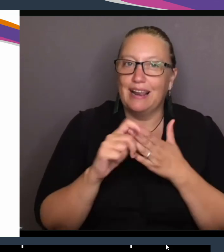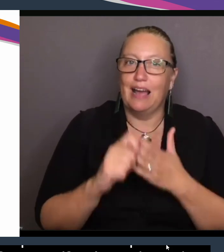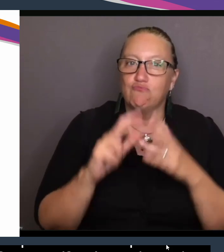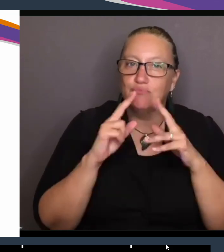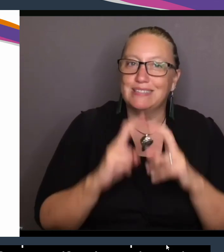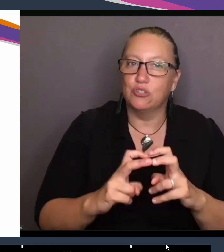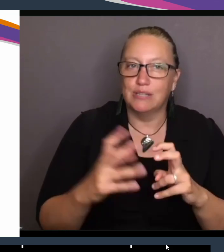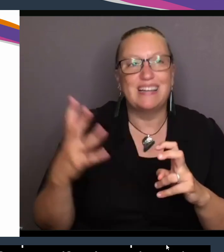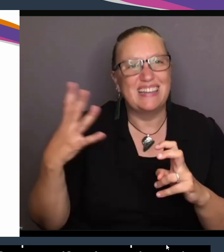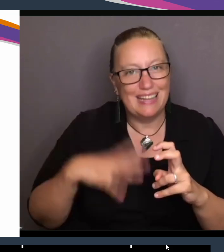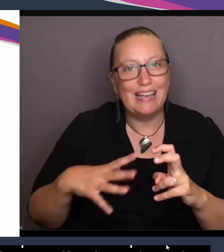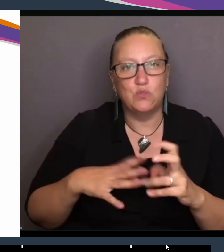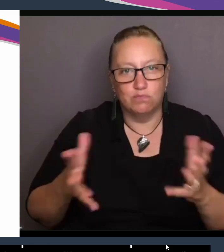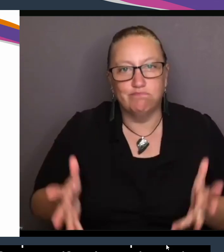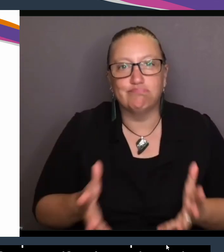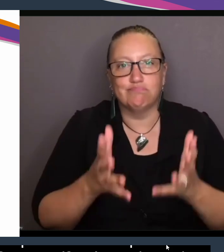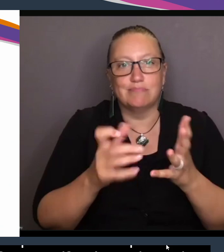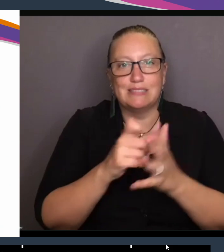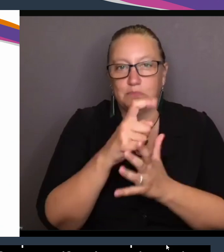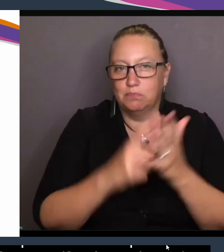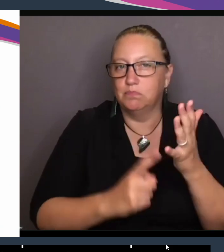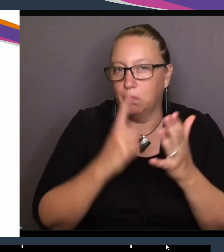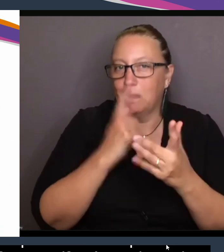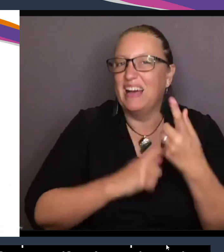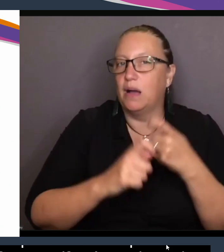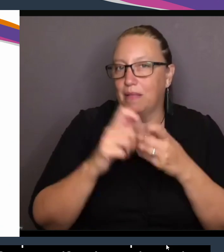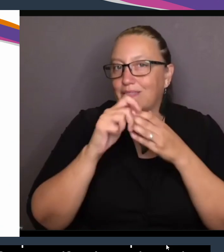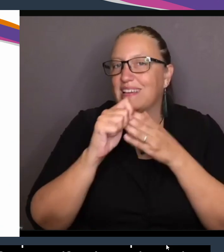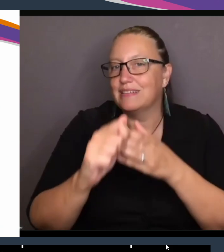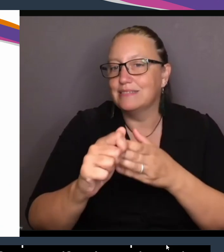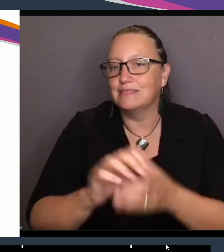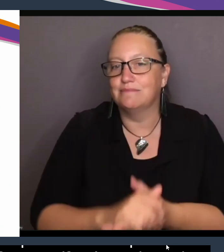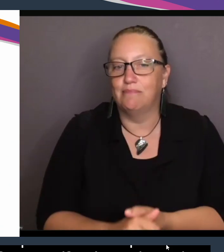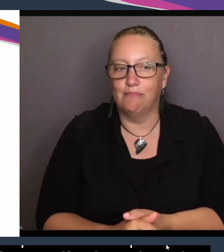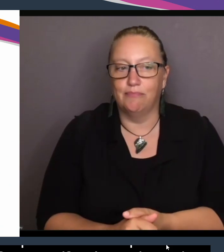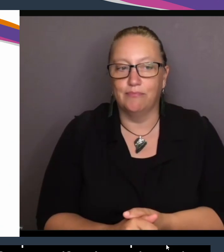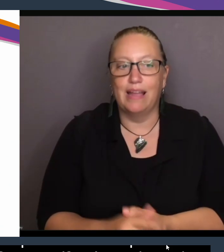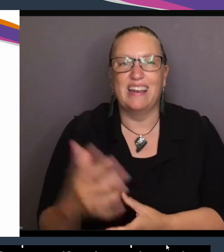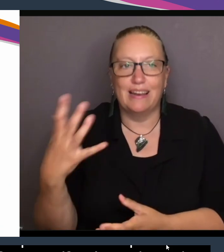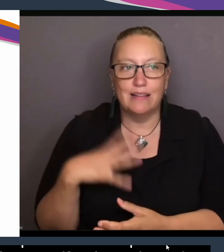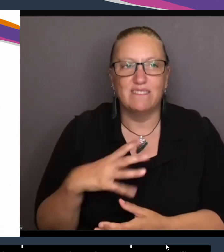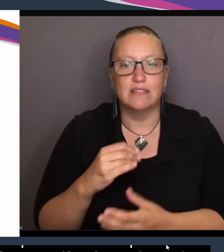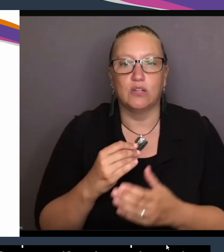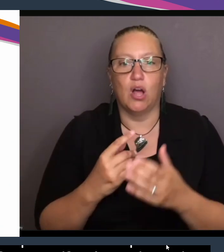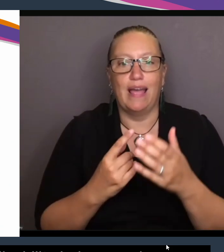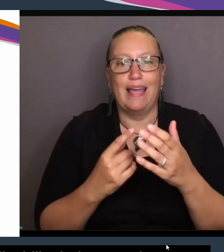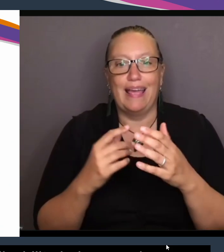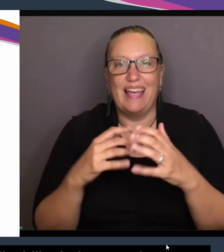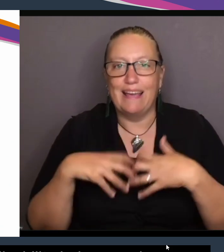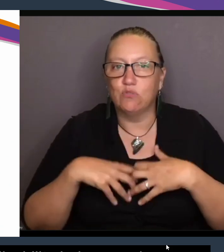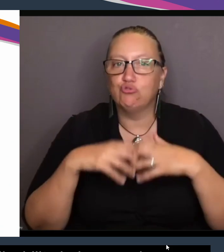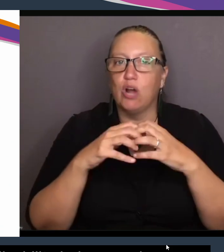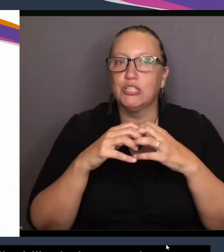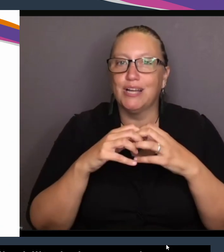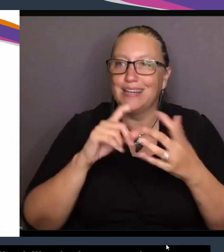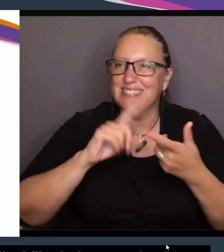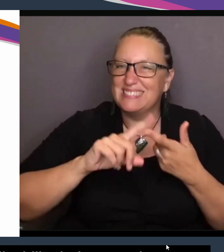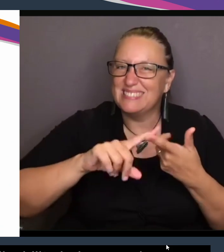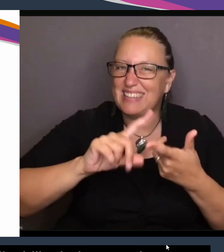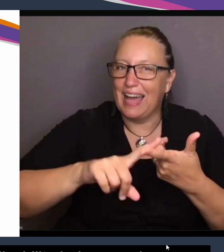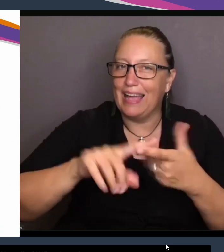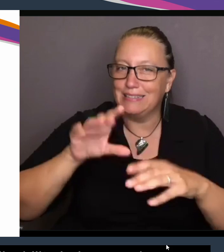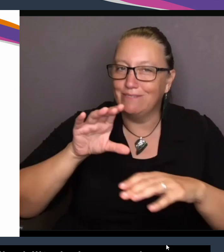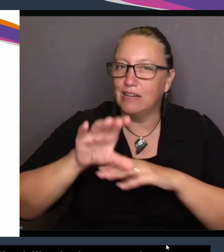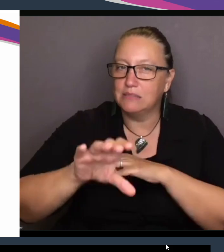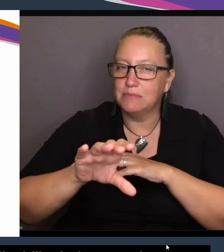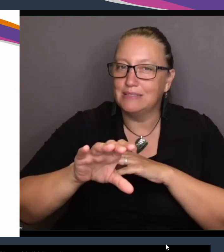requires infrastructure, mentorship, opportunities and sustained investment. The Disability Research Leadership Program is one part of building